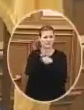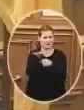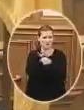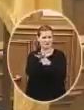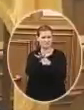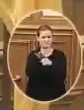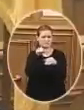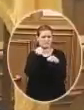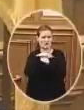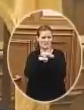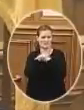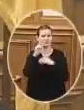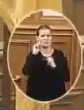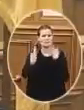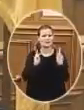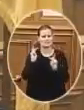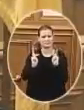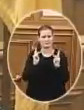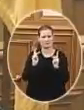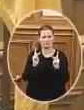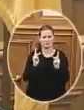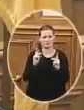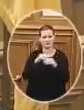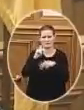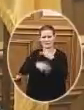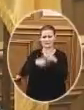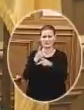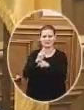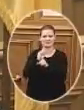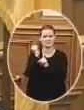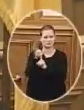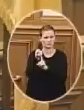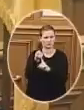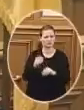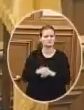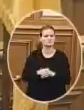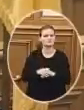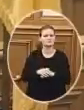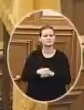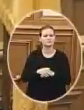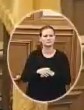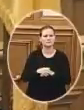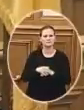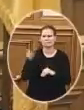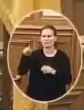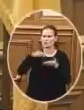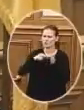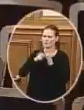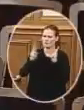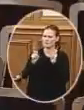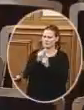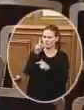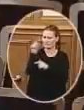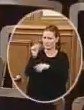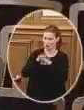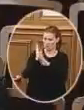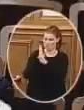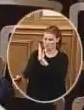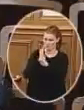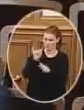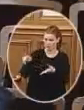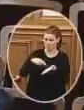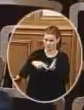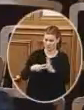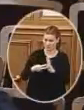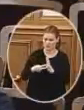people, in that type of situation? Yes, thank you. The accommodation for people with disabilities on the buses,